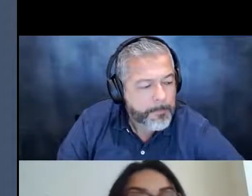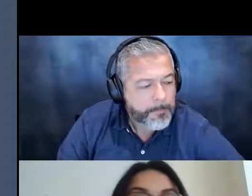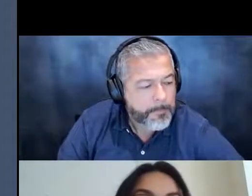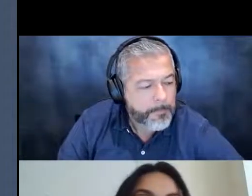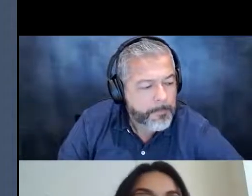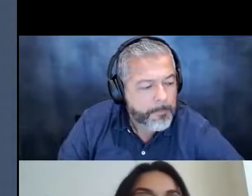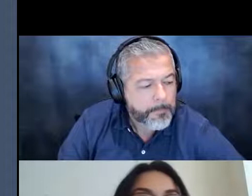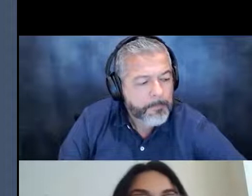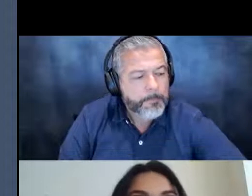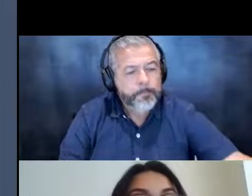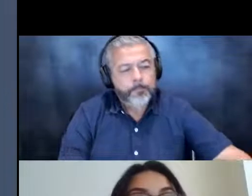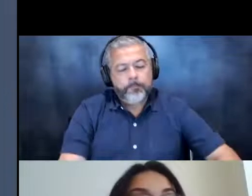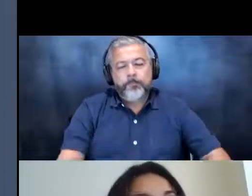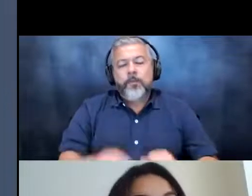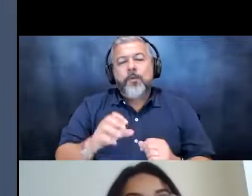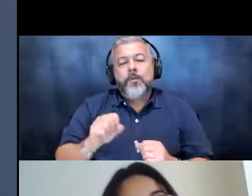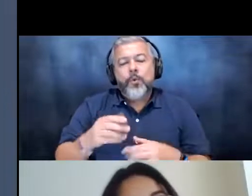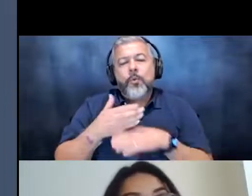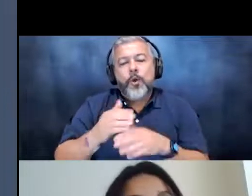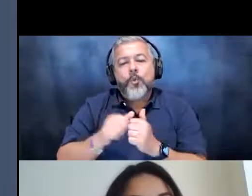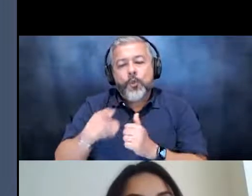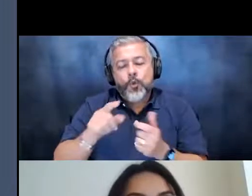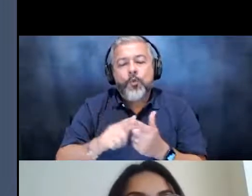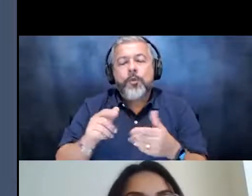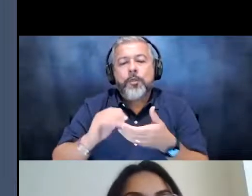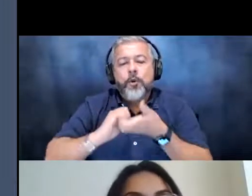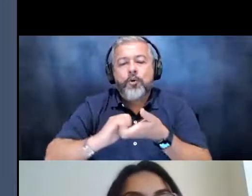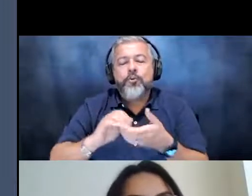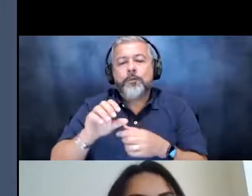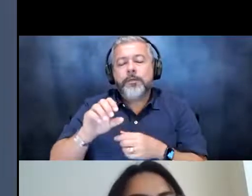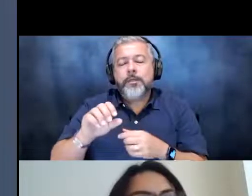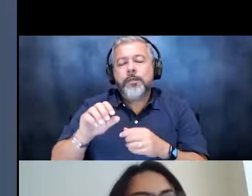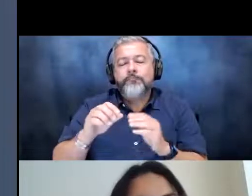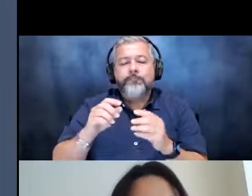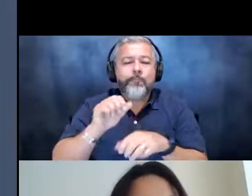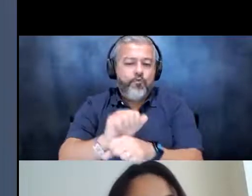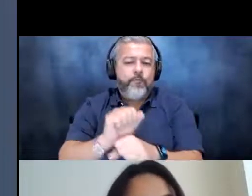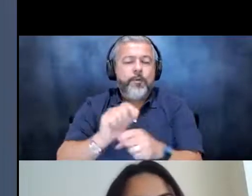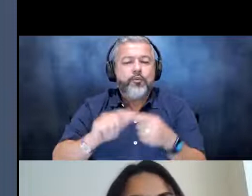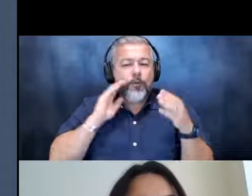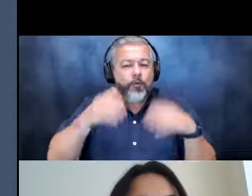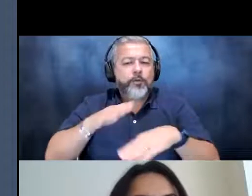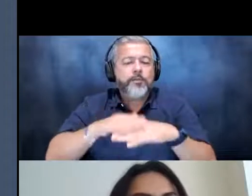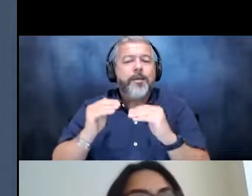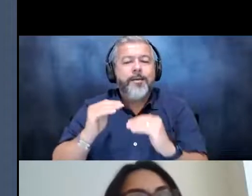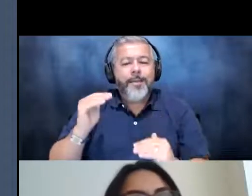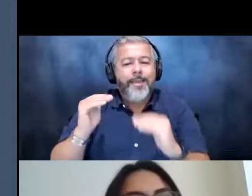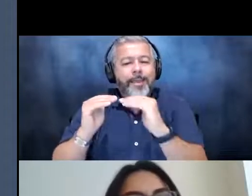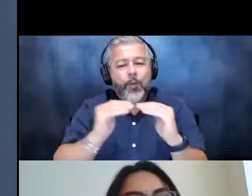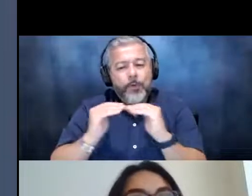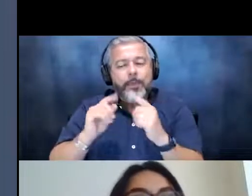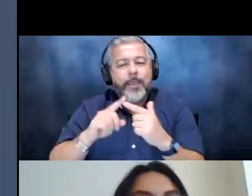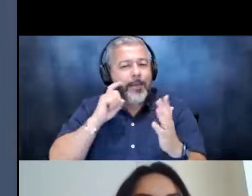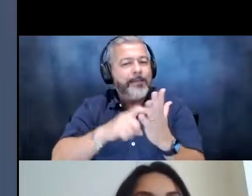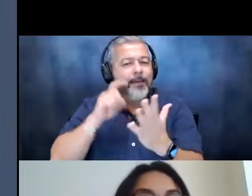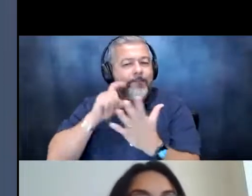at the partners on our stakeholder engagement movement to focus on the equity and identifying participants